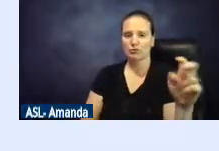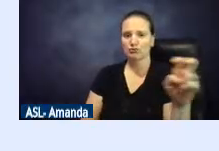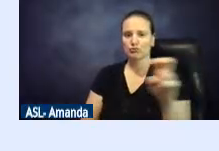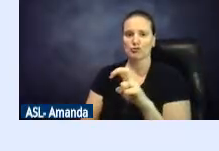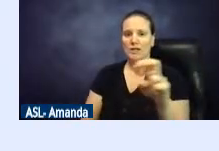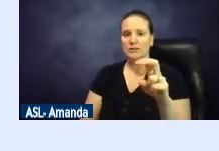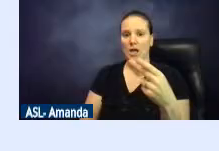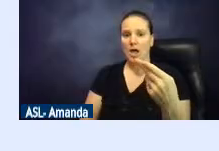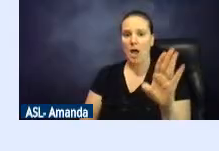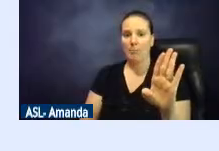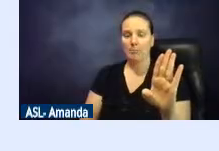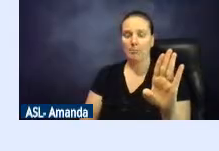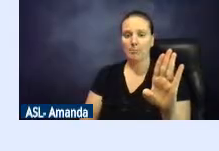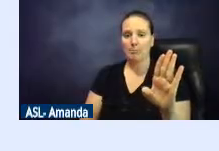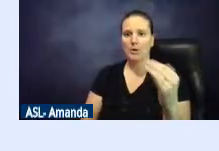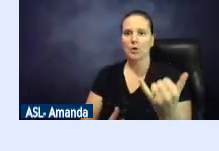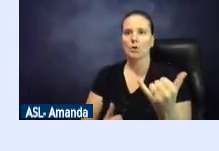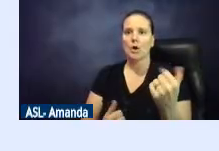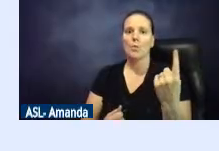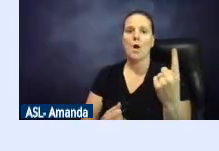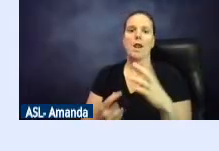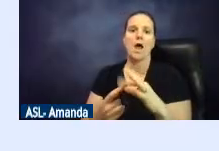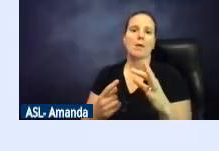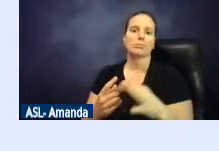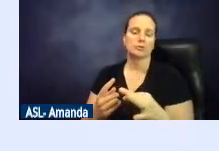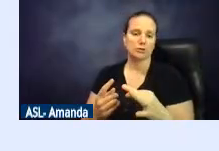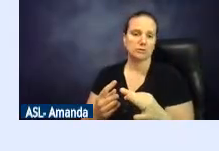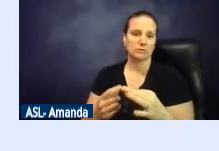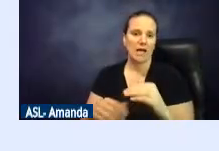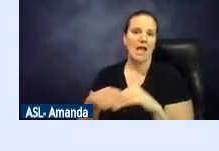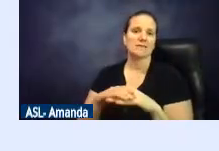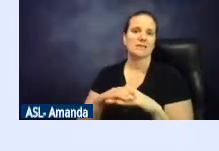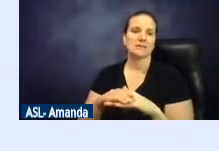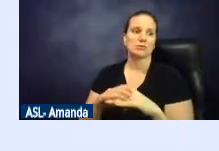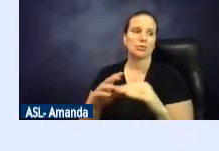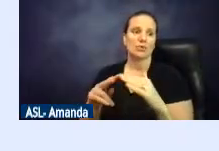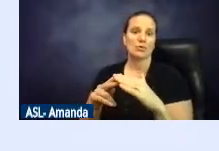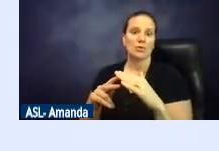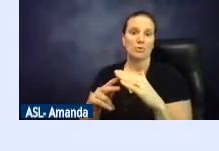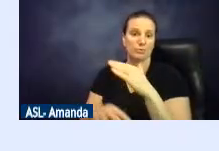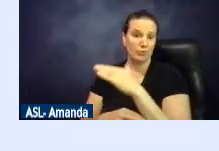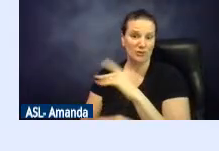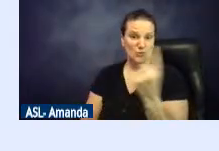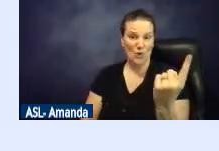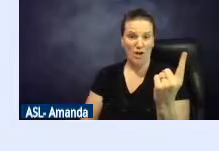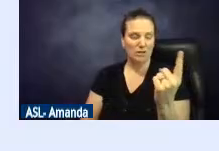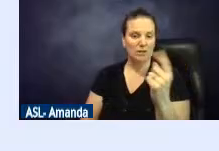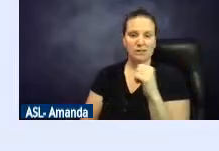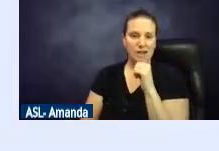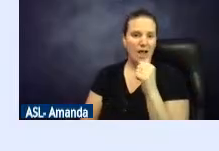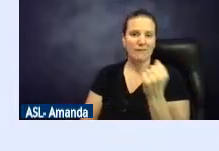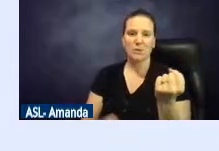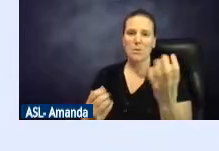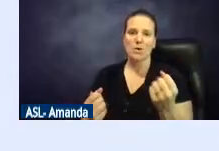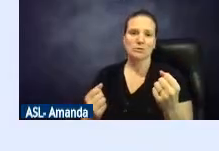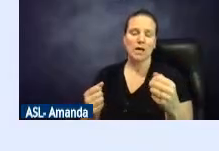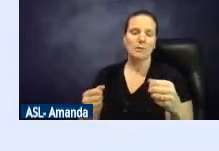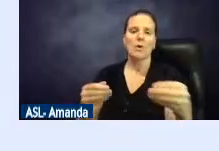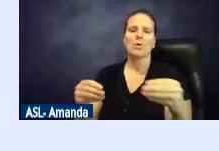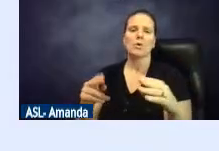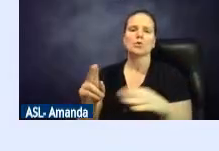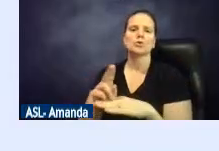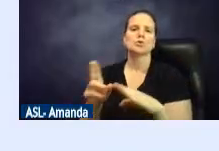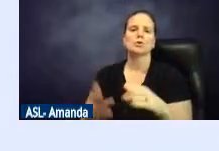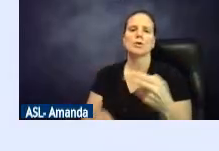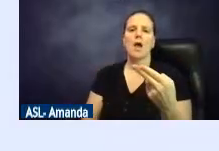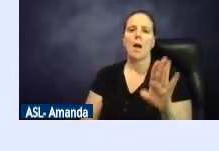created. The current one-option access on the Vancouver side to the bridge does not take multimodal users to this hub, but